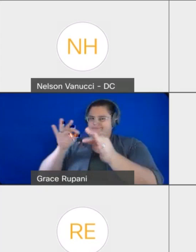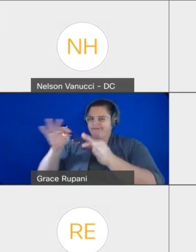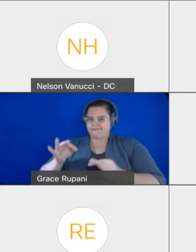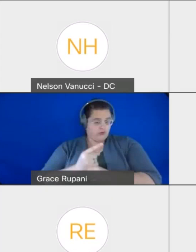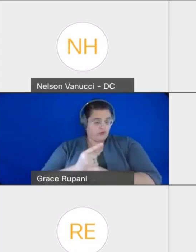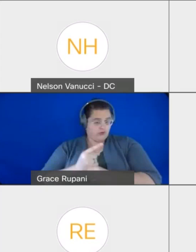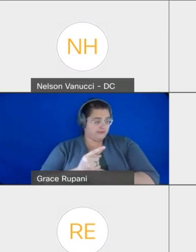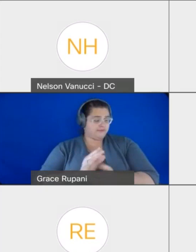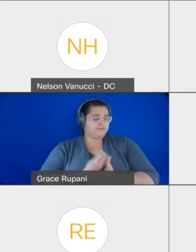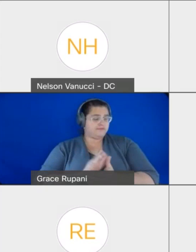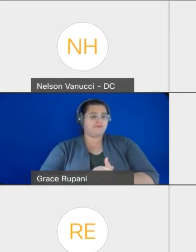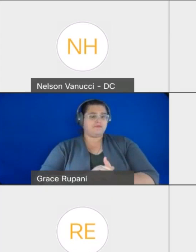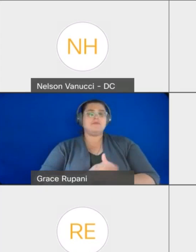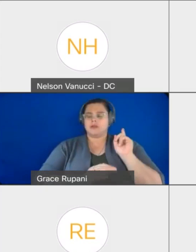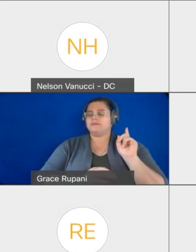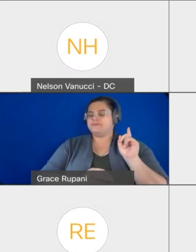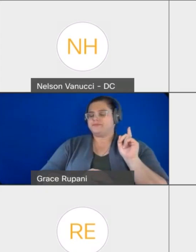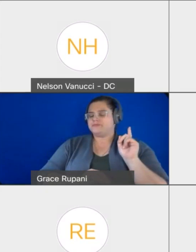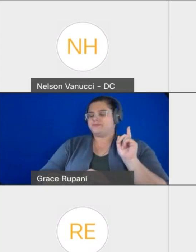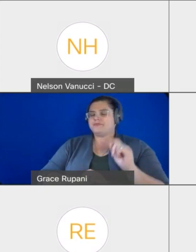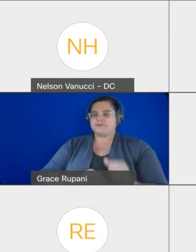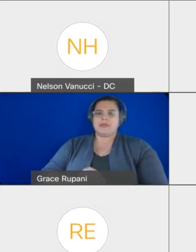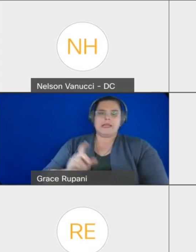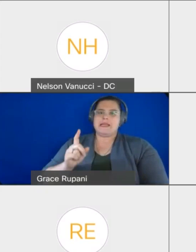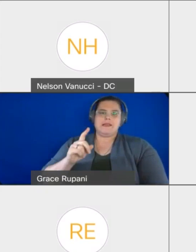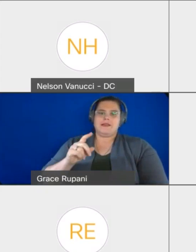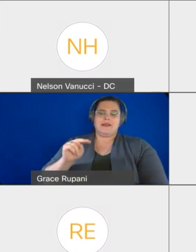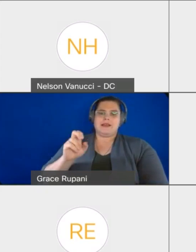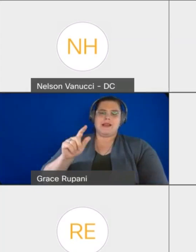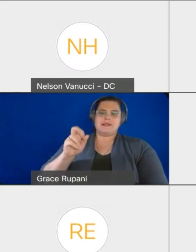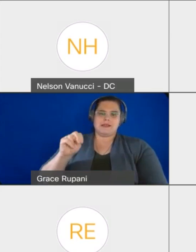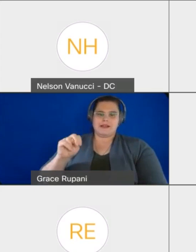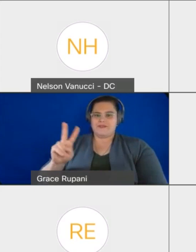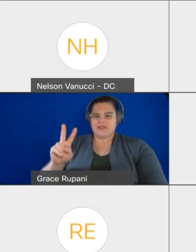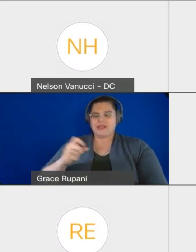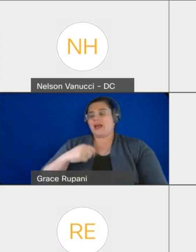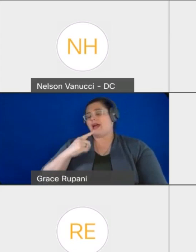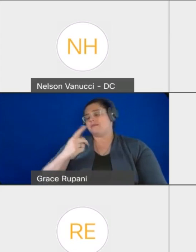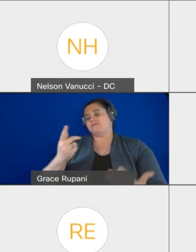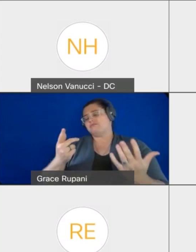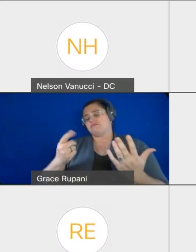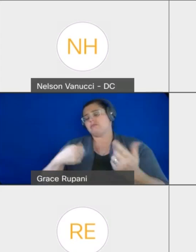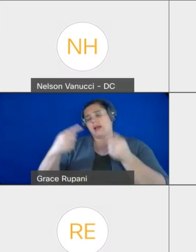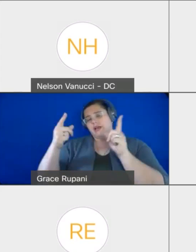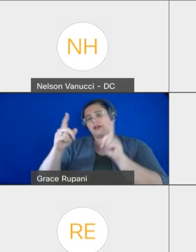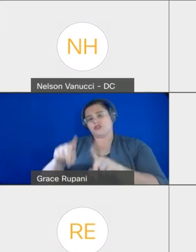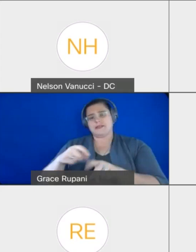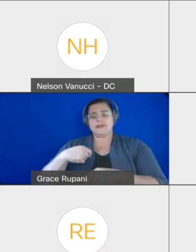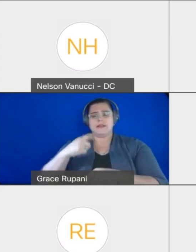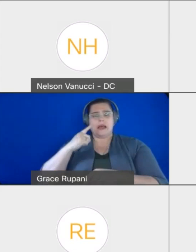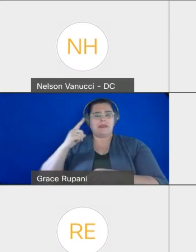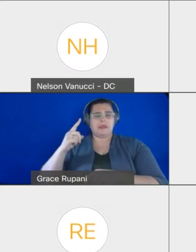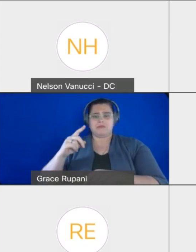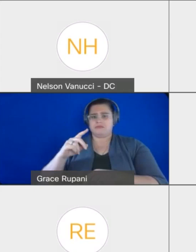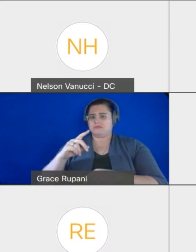I would say that's correct, Director Reese. I'm not really sure the question. The consent process is the same now as